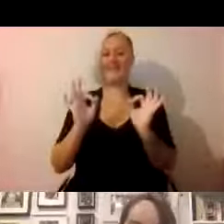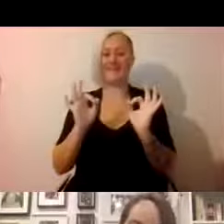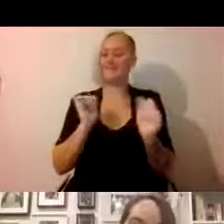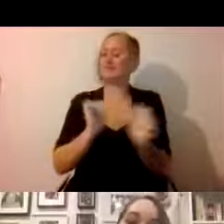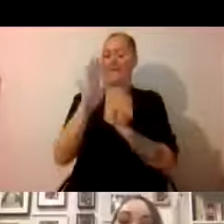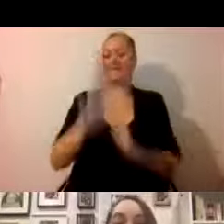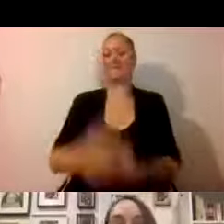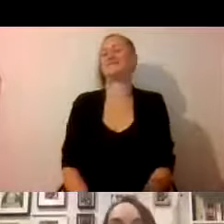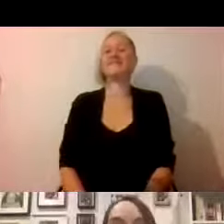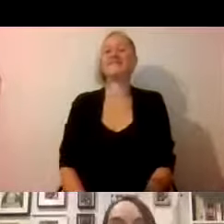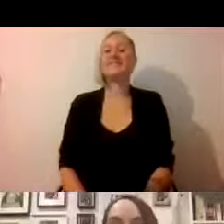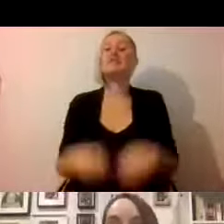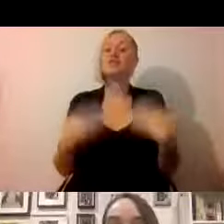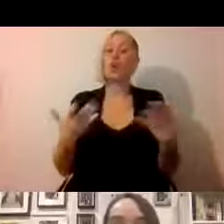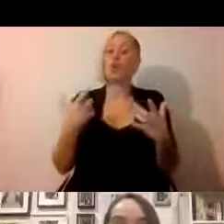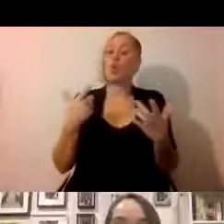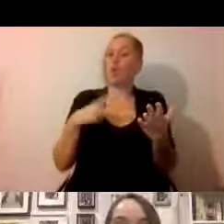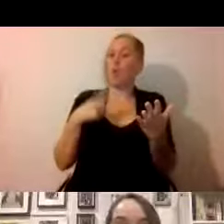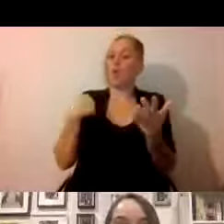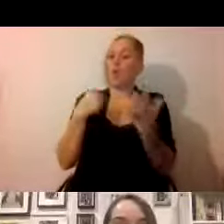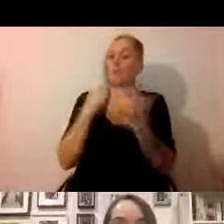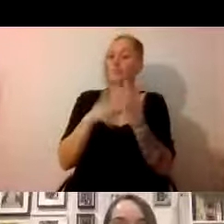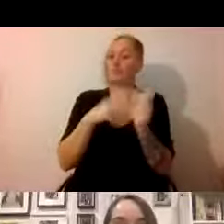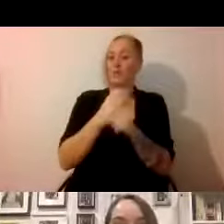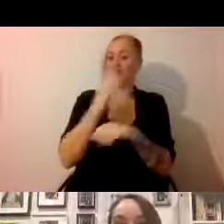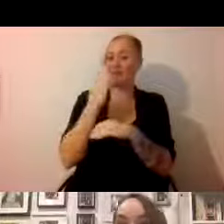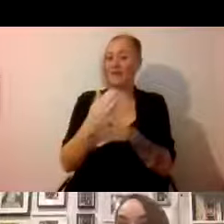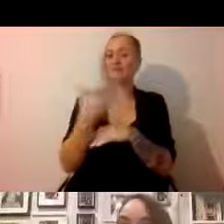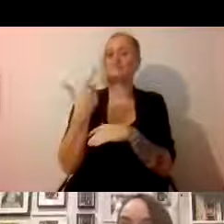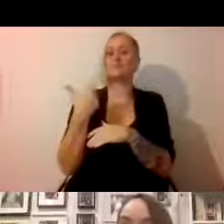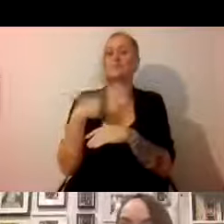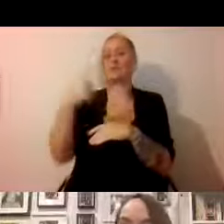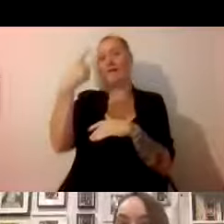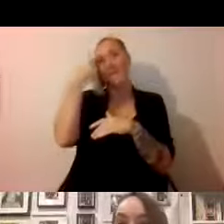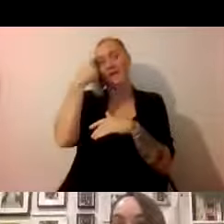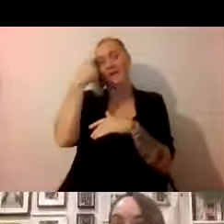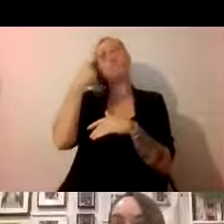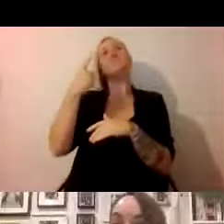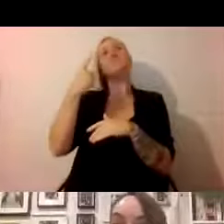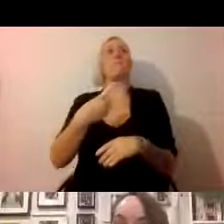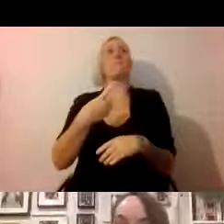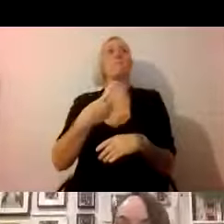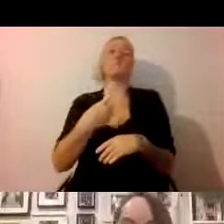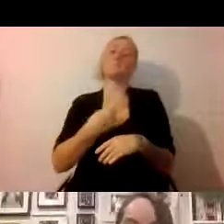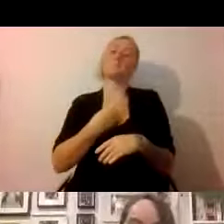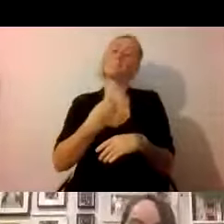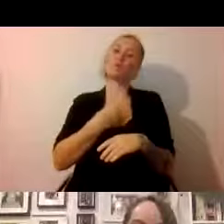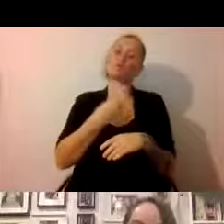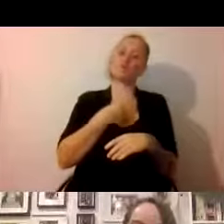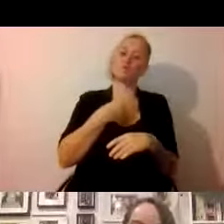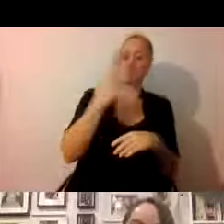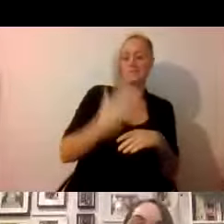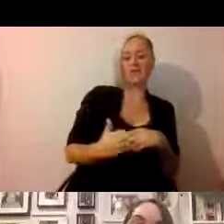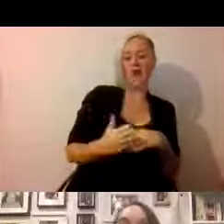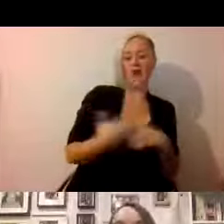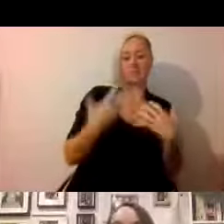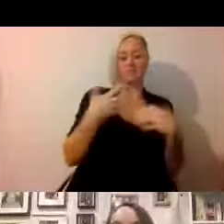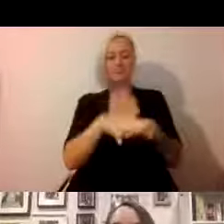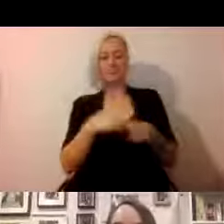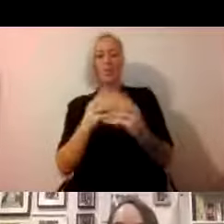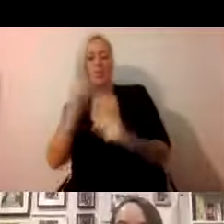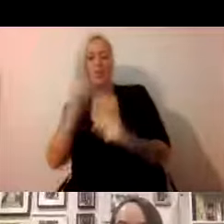Okay. So the reason I'm doing this is because I think, the personal often intersects with the political. And I also find